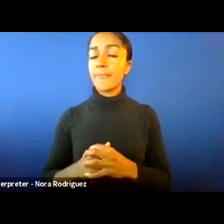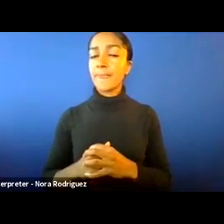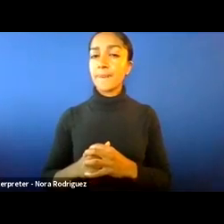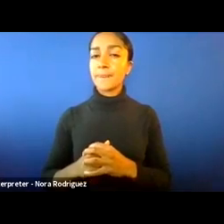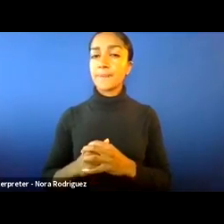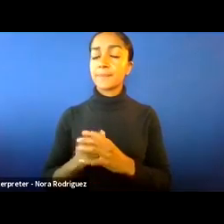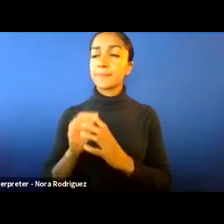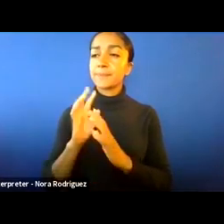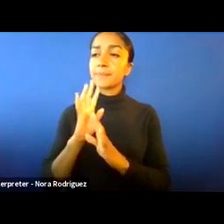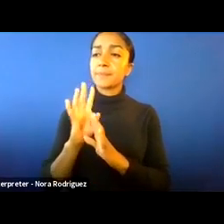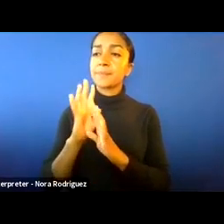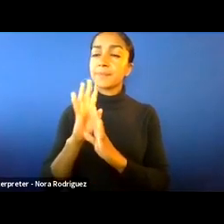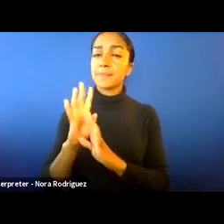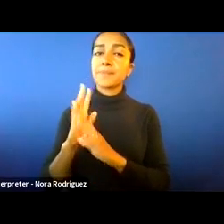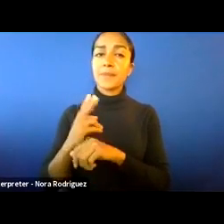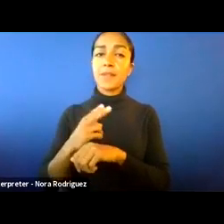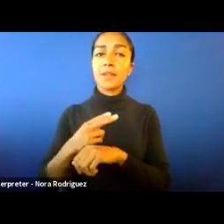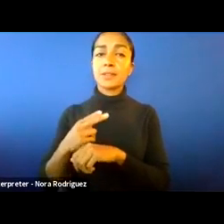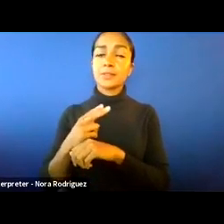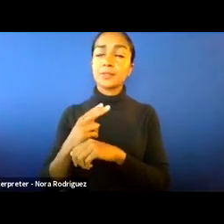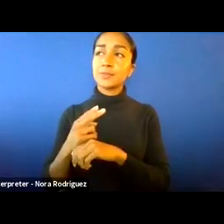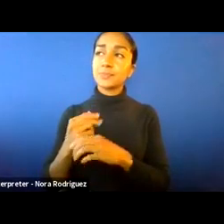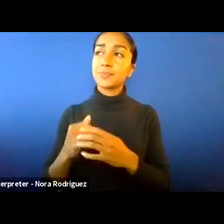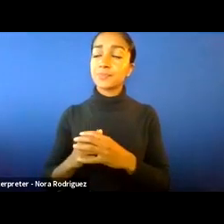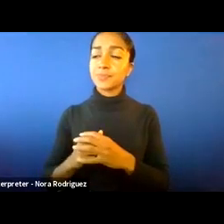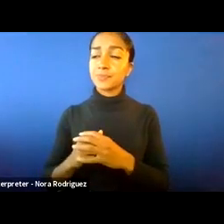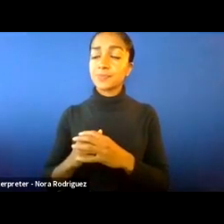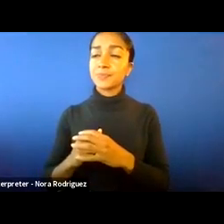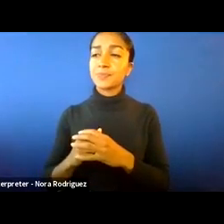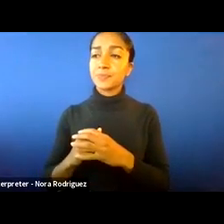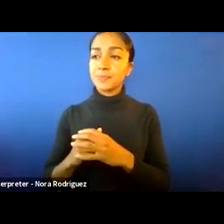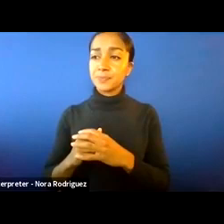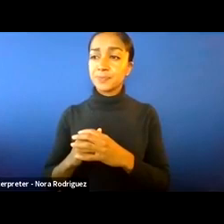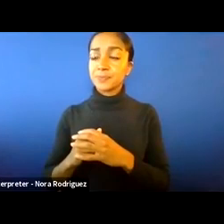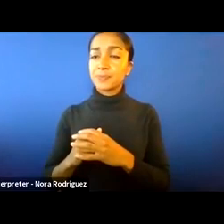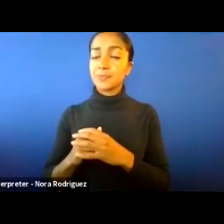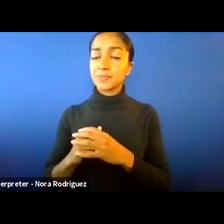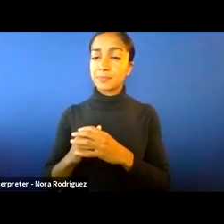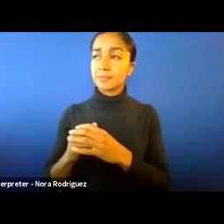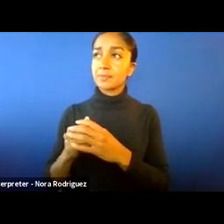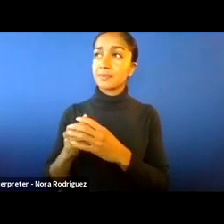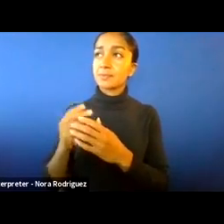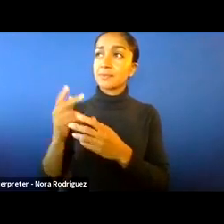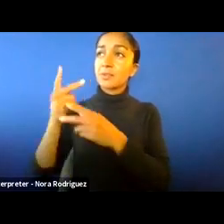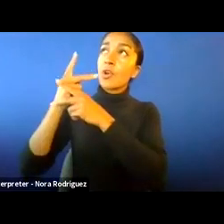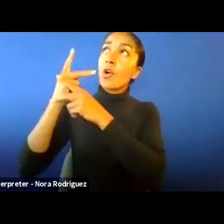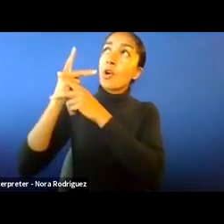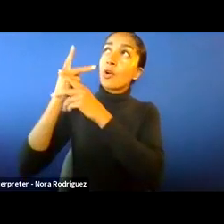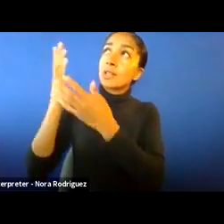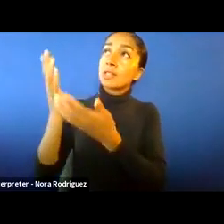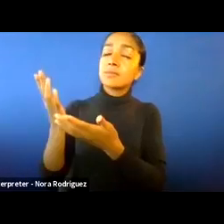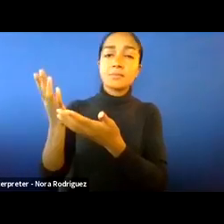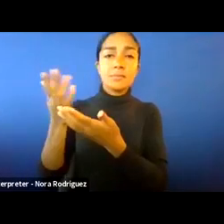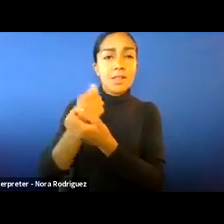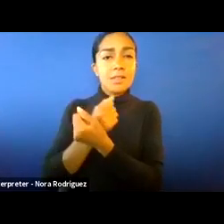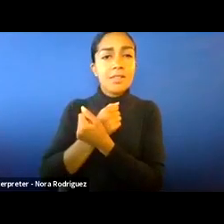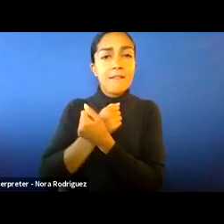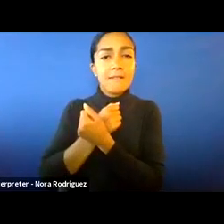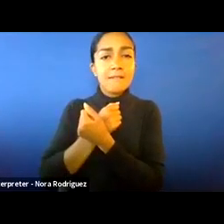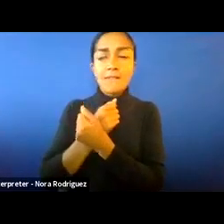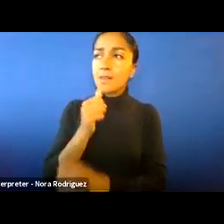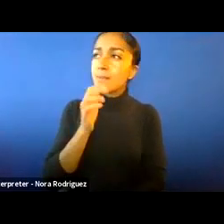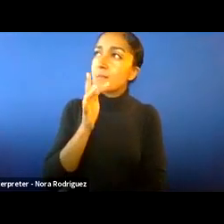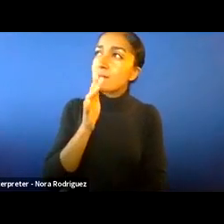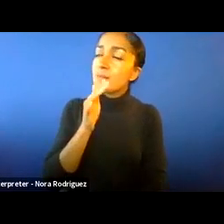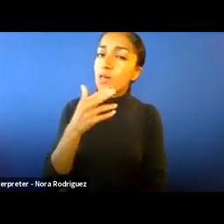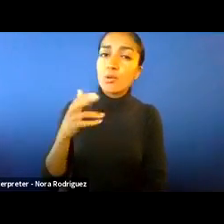Ago Eseli Danto, Eseli Frida, guardians of love and